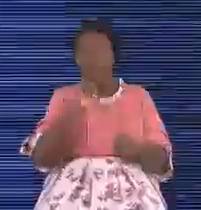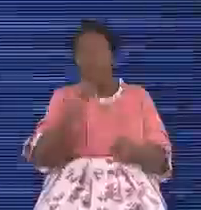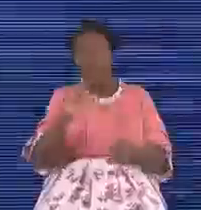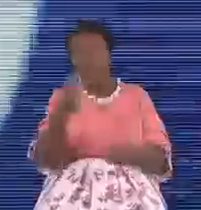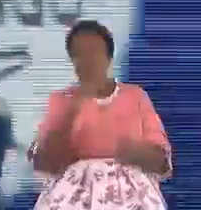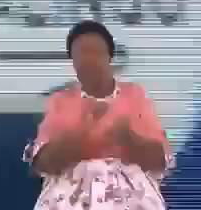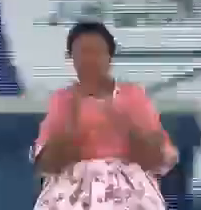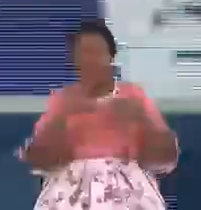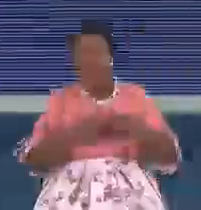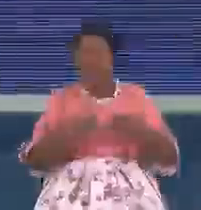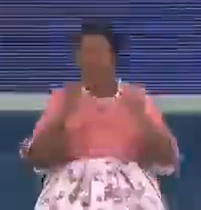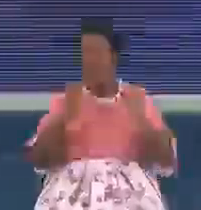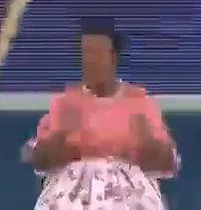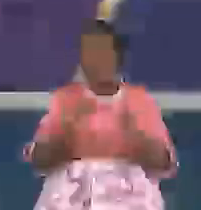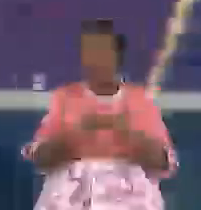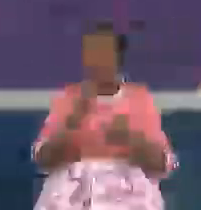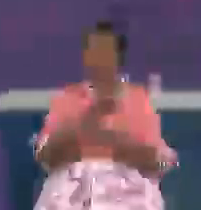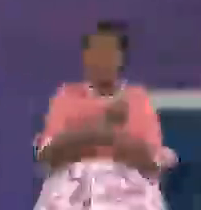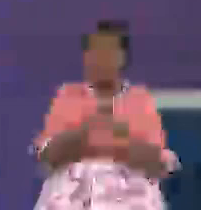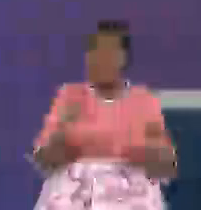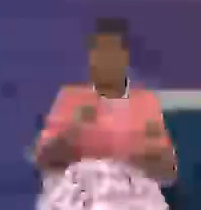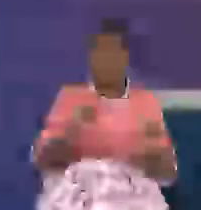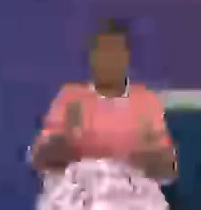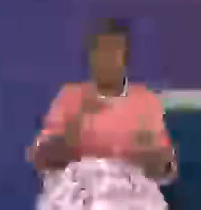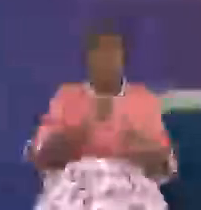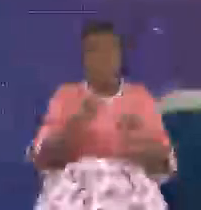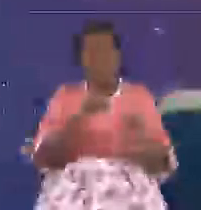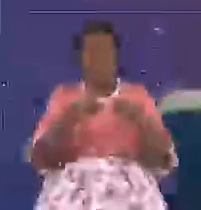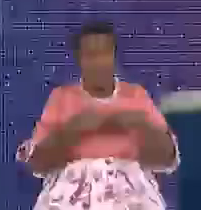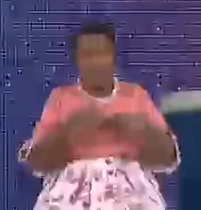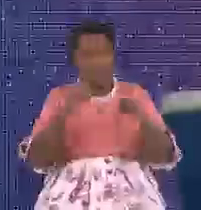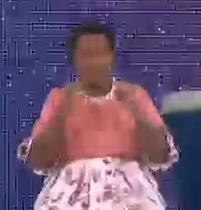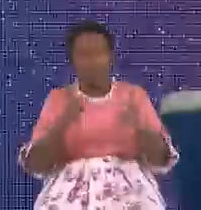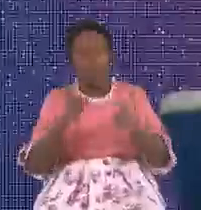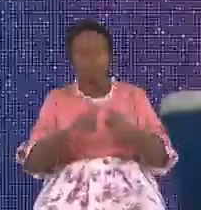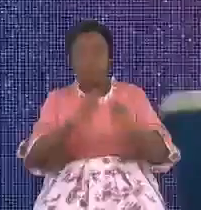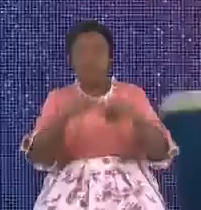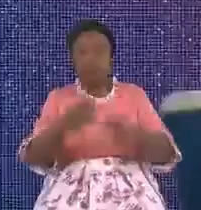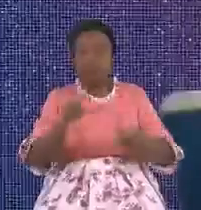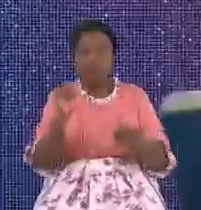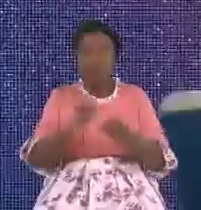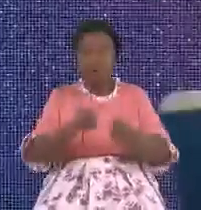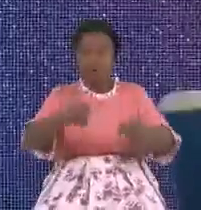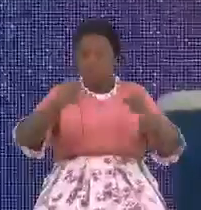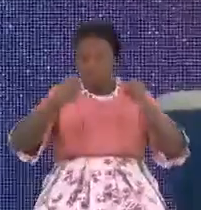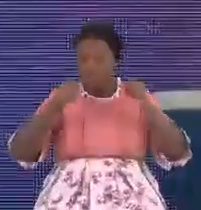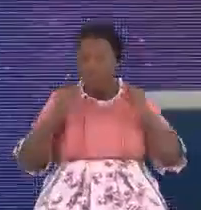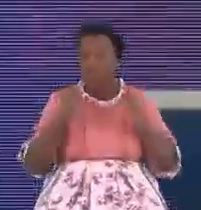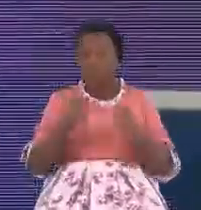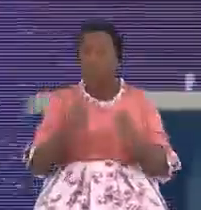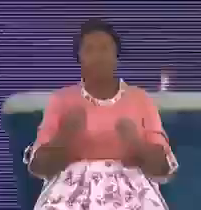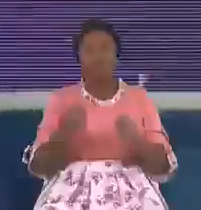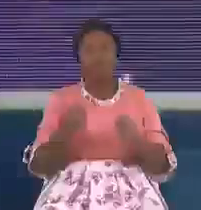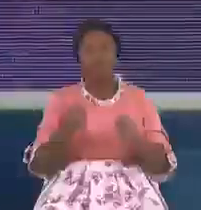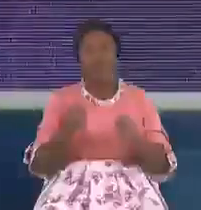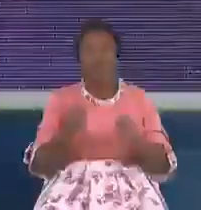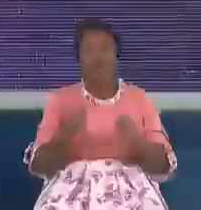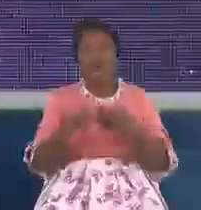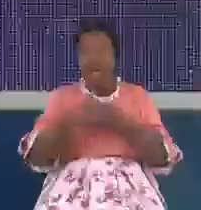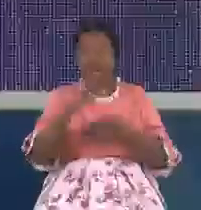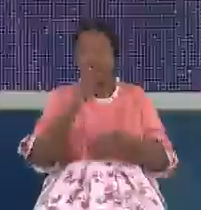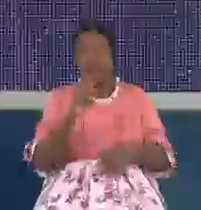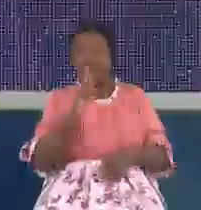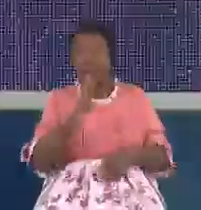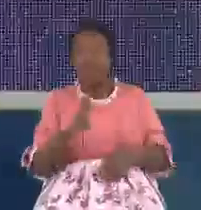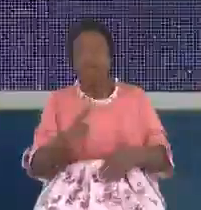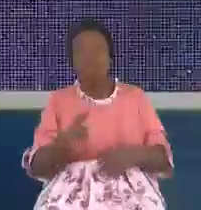power to save he has power to strengthen after you are saved the power to also